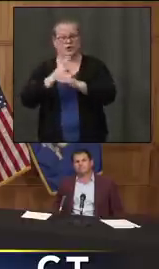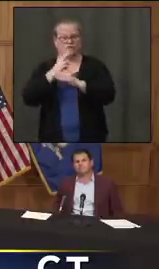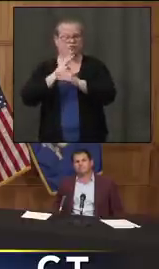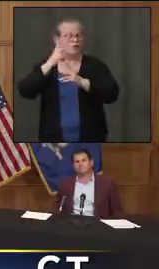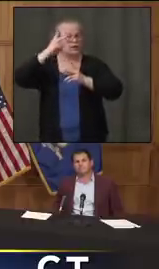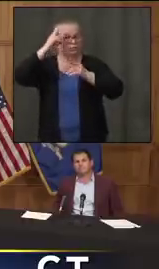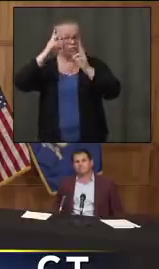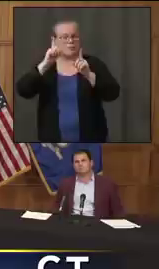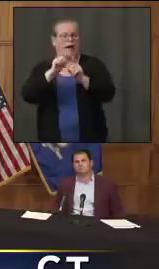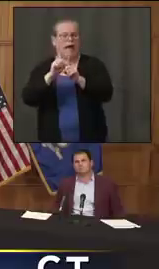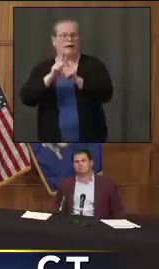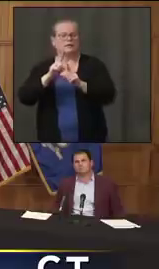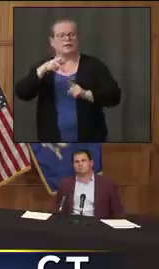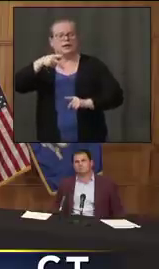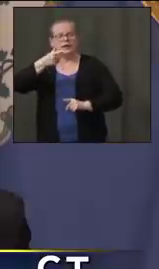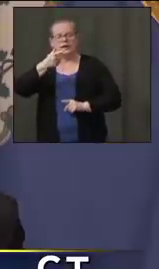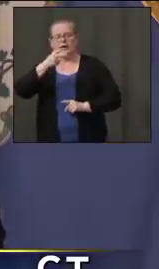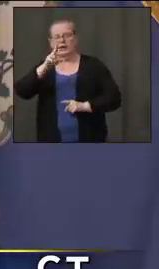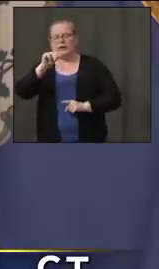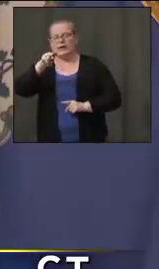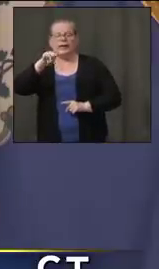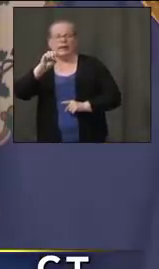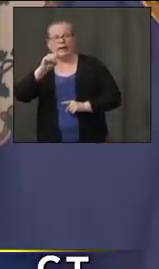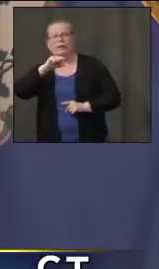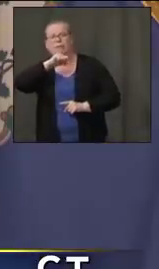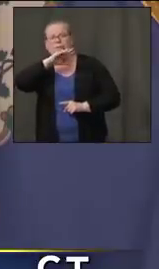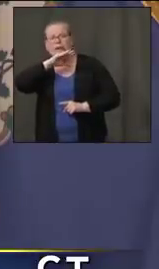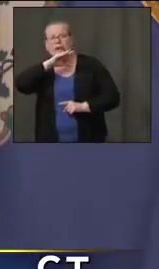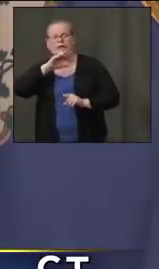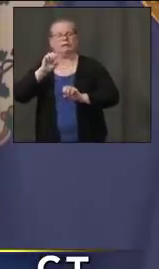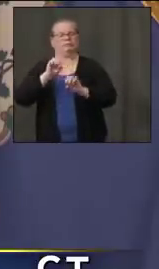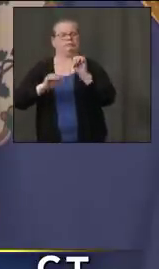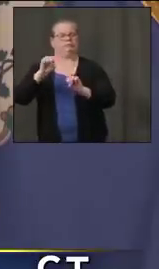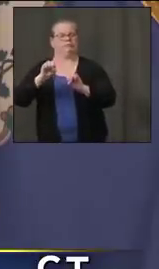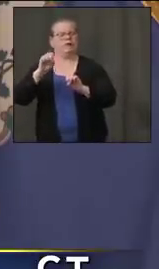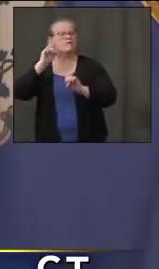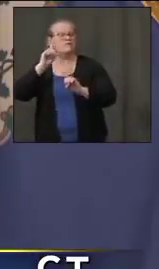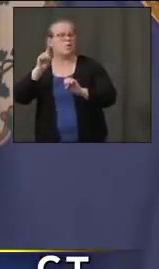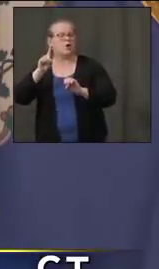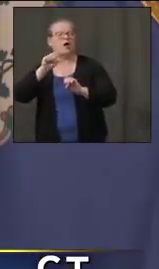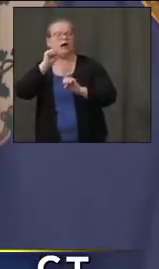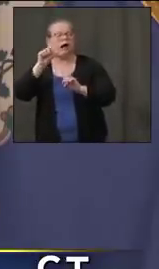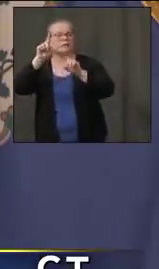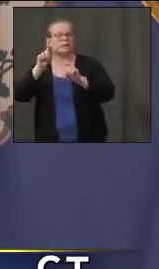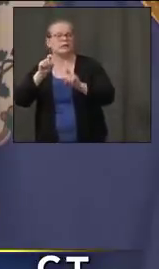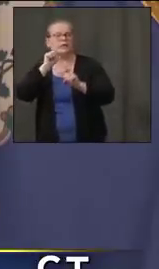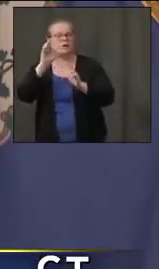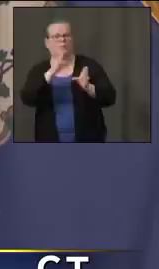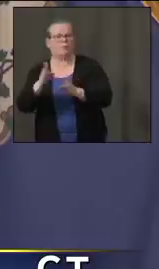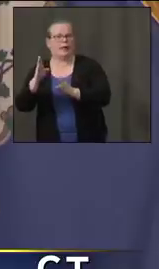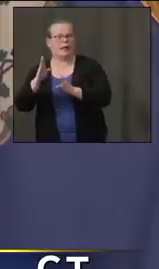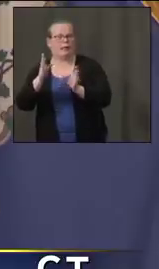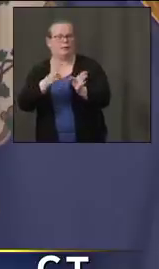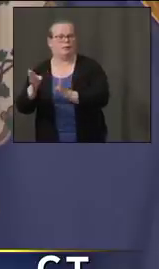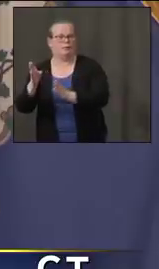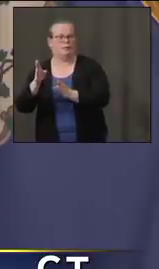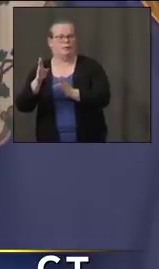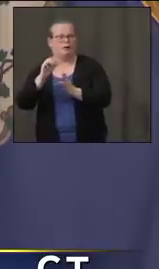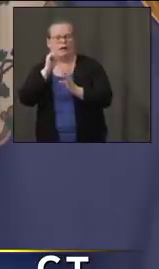plan"? That we want to work with the salon owners, and that is what we've tried to do. And we tried to come up with